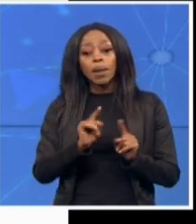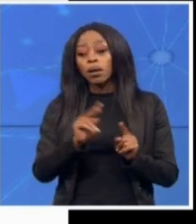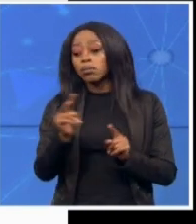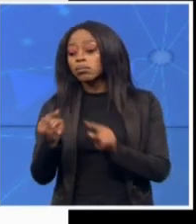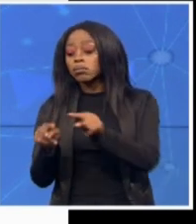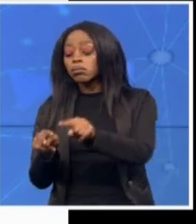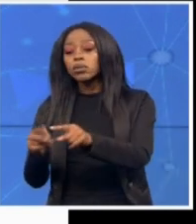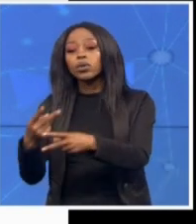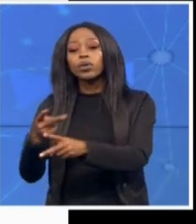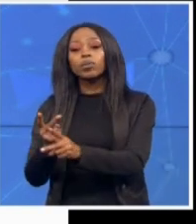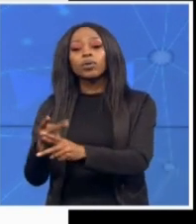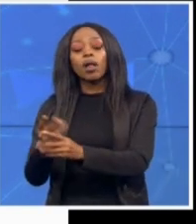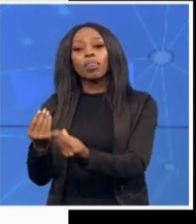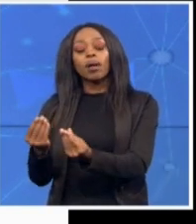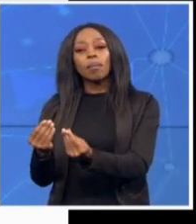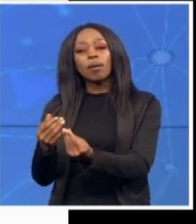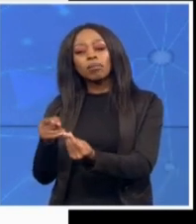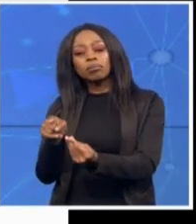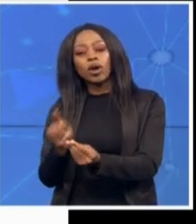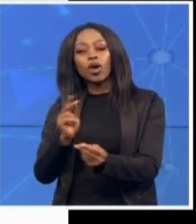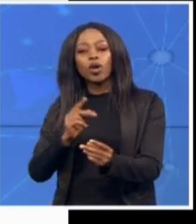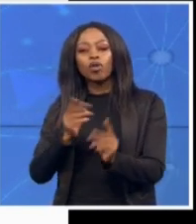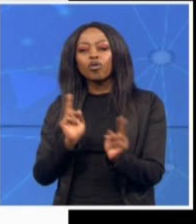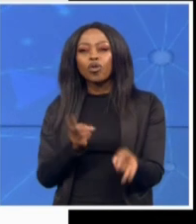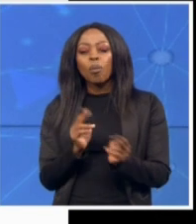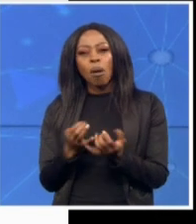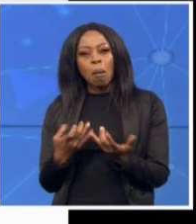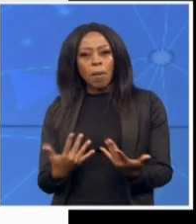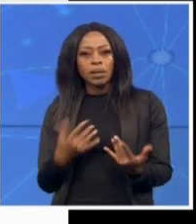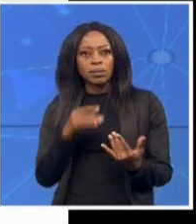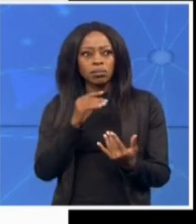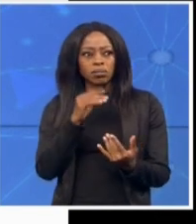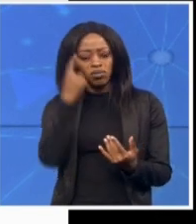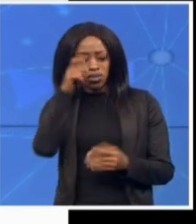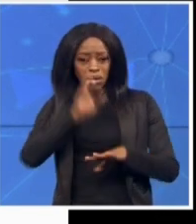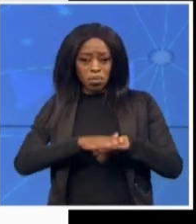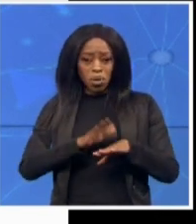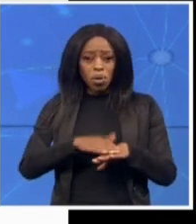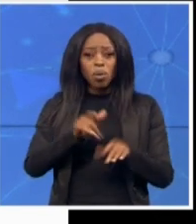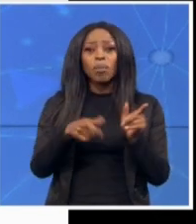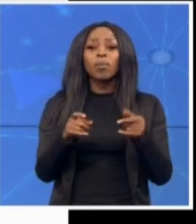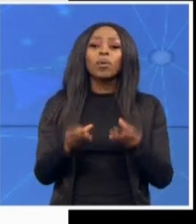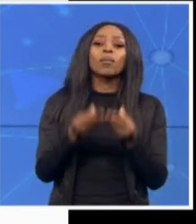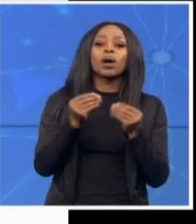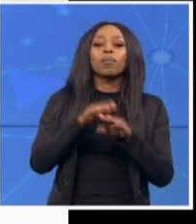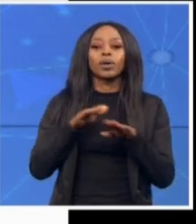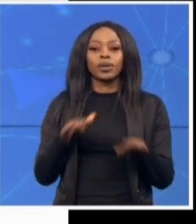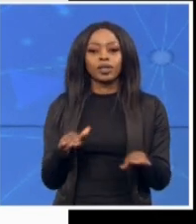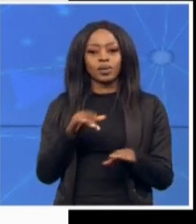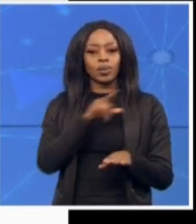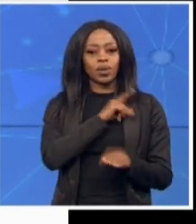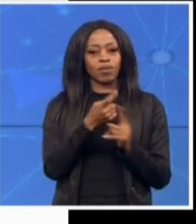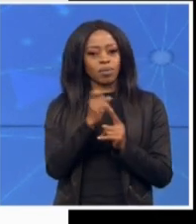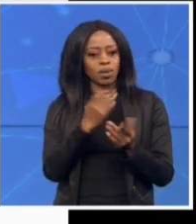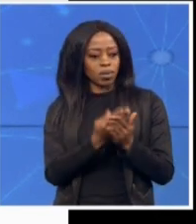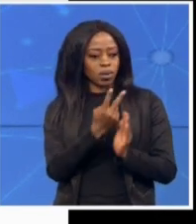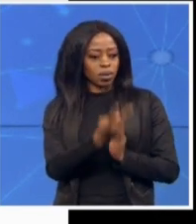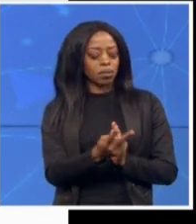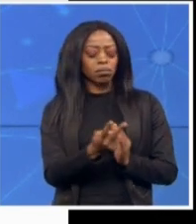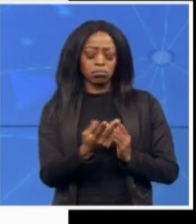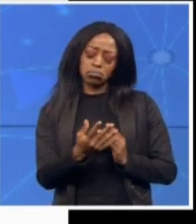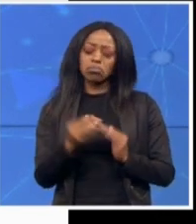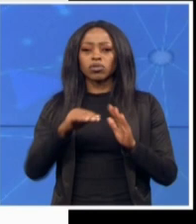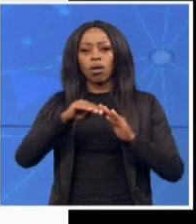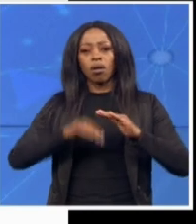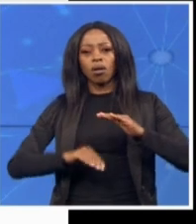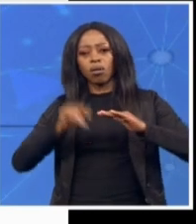at whether we are having more cases or less cases, you can see it's firmly below 1, and that is also